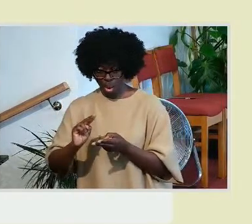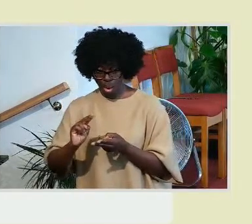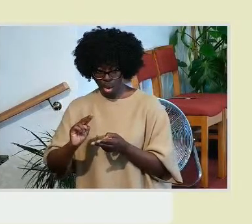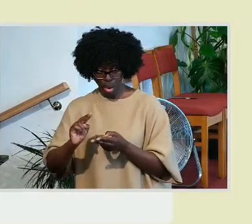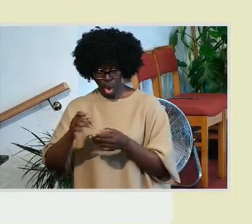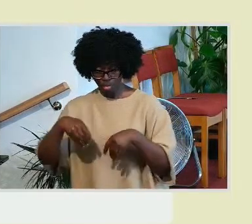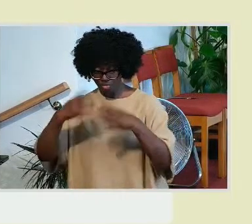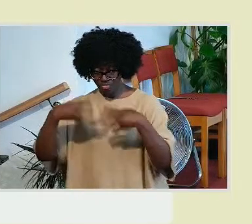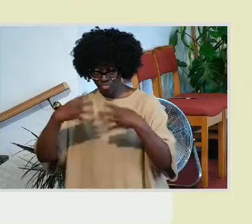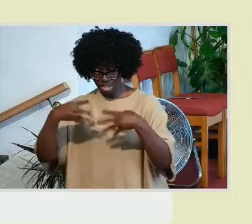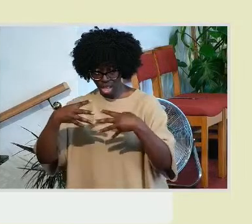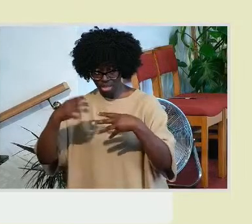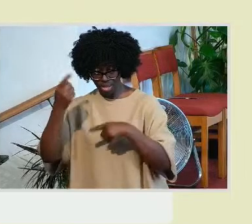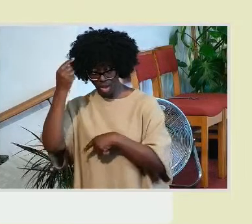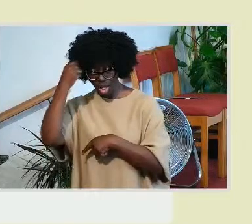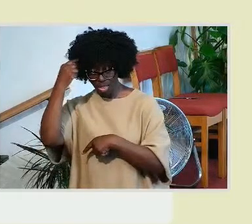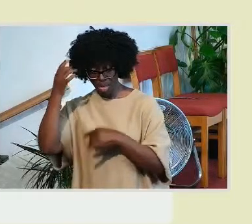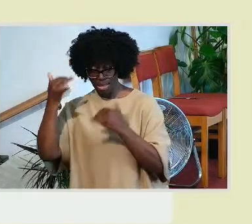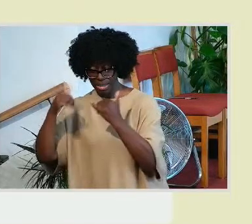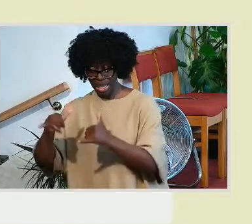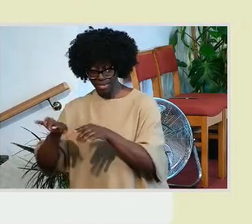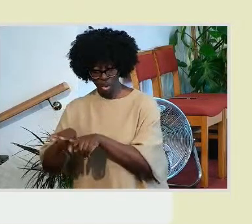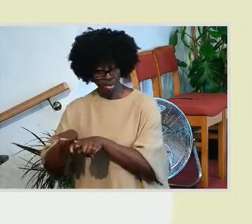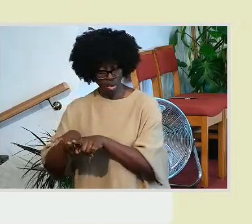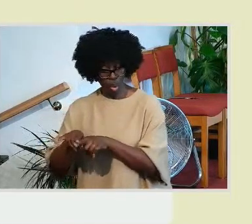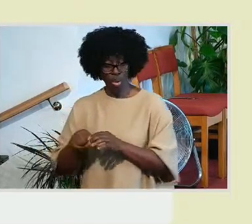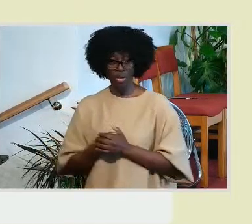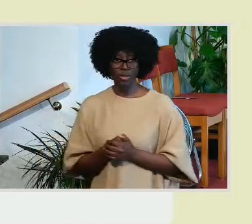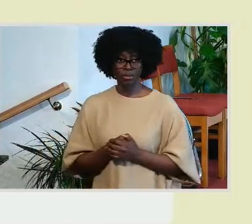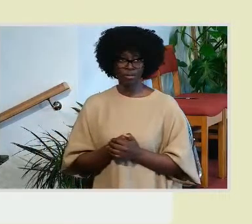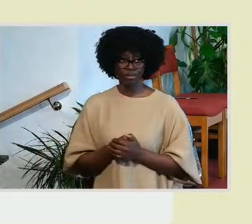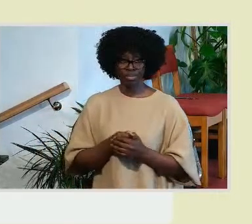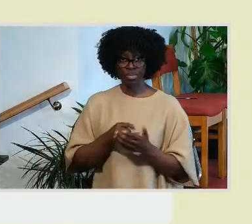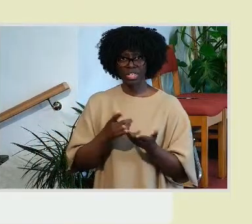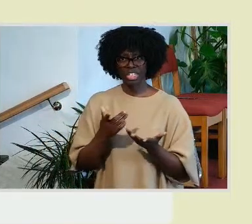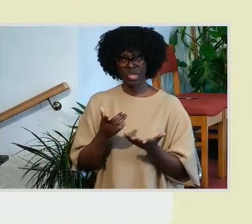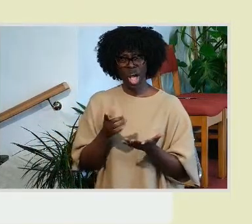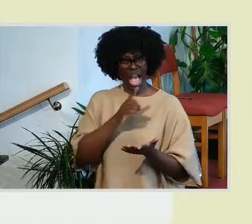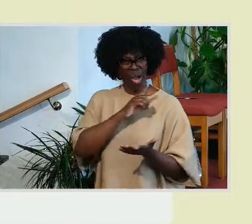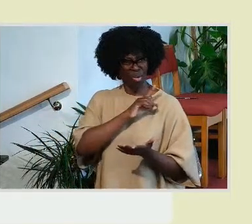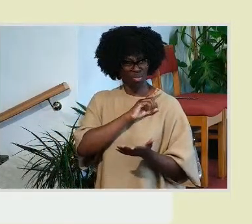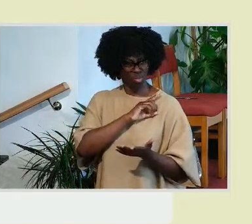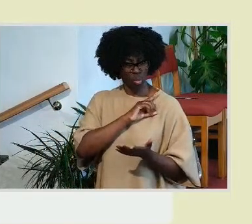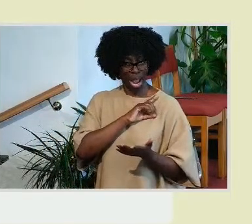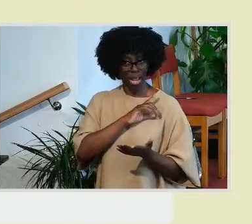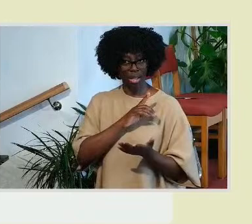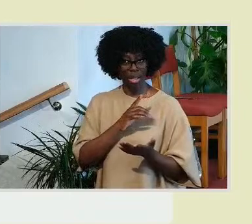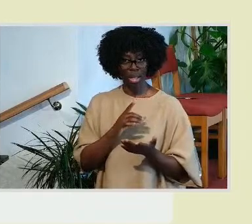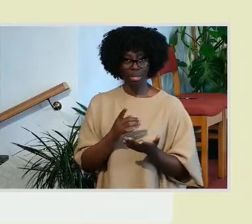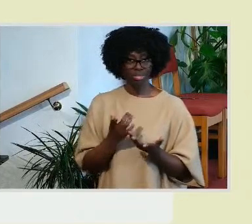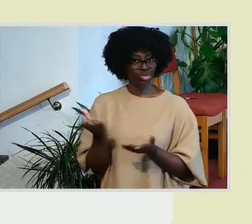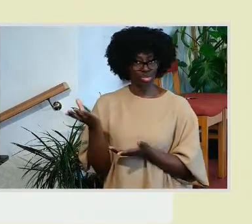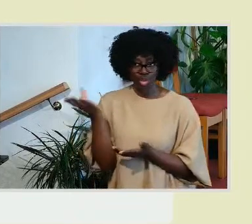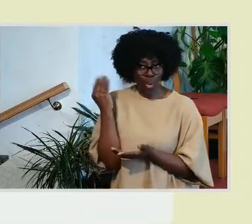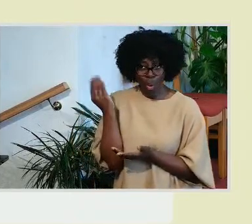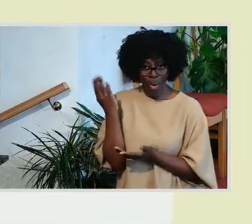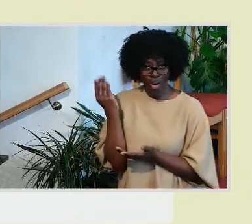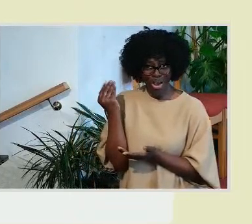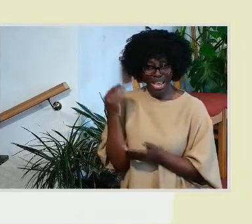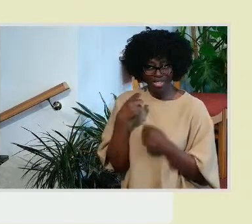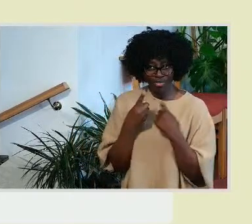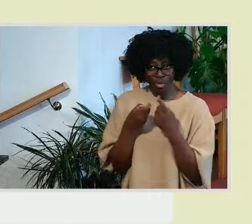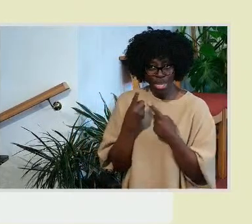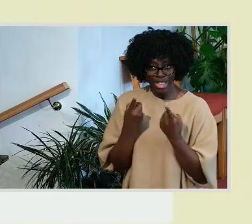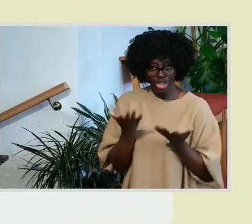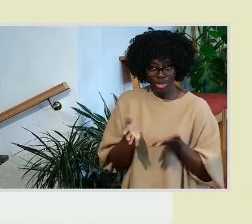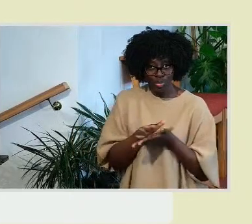everything that's going on around you, you're missing out on information that can stimulate your brain. And often, sometimes, as people